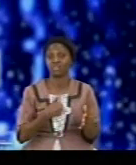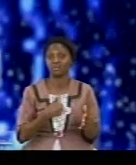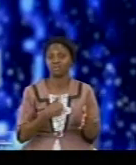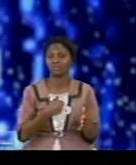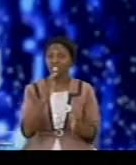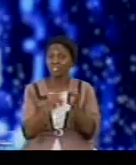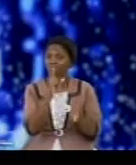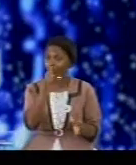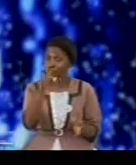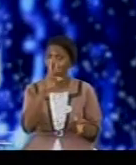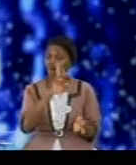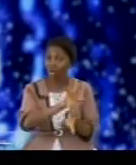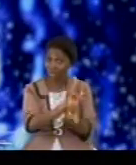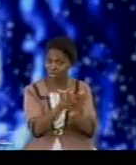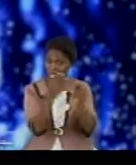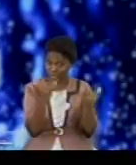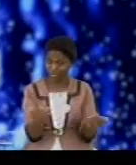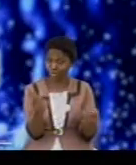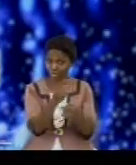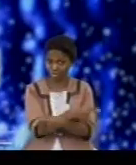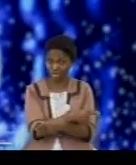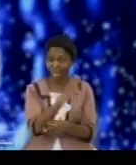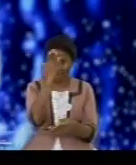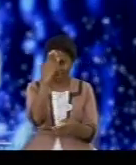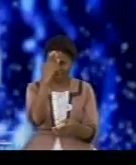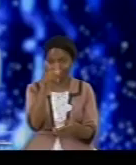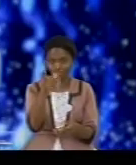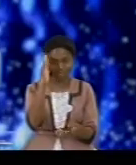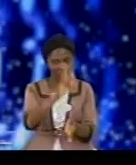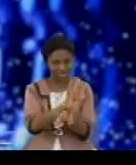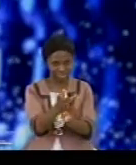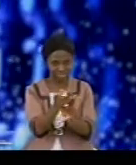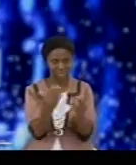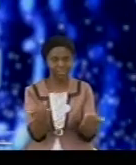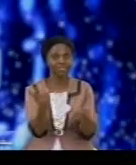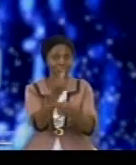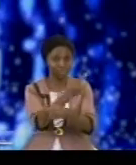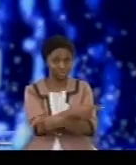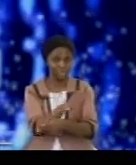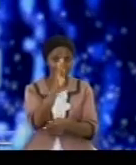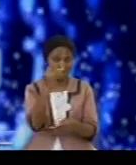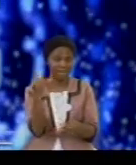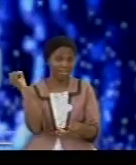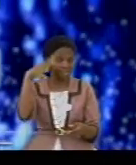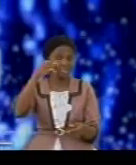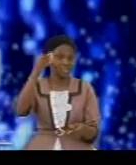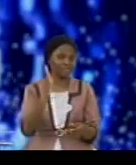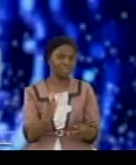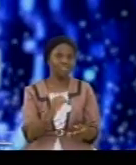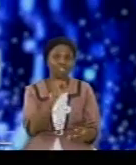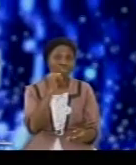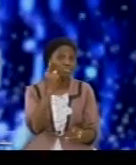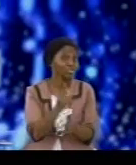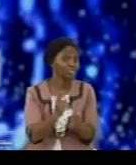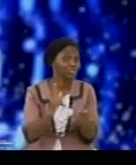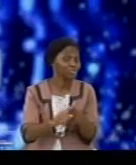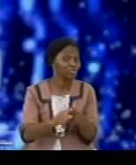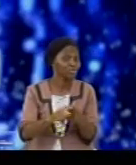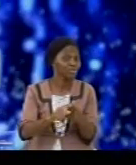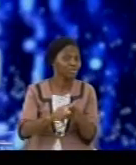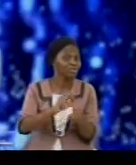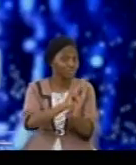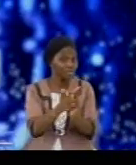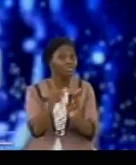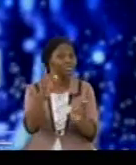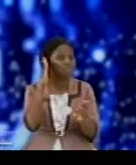repenting today, and I know by the grace of God you will repent today, by the grace of God, you will not just repent, you will continue with the Lord. You will